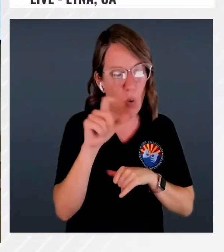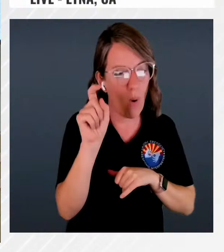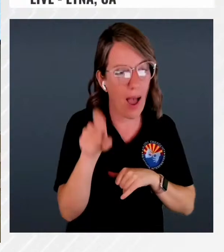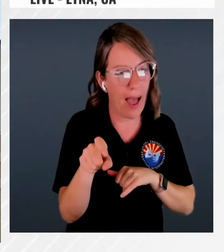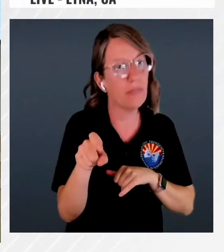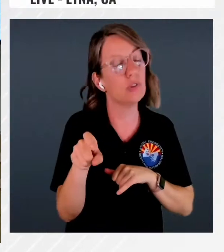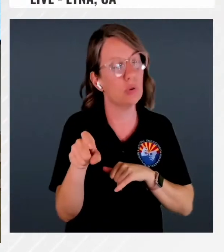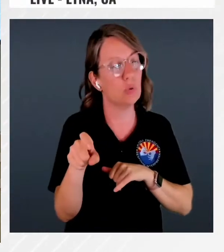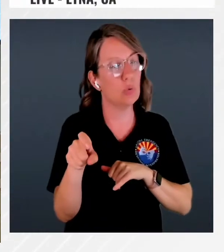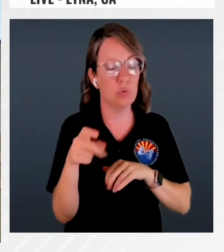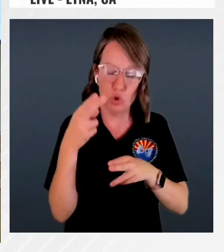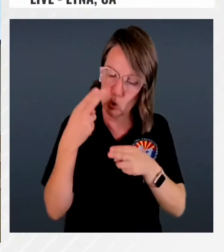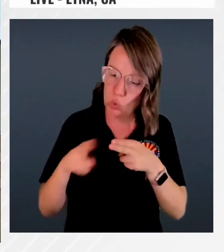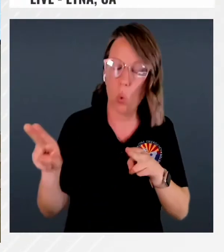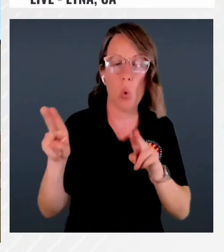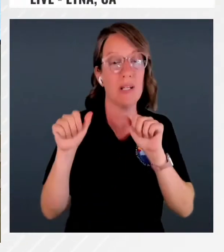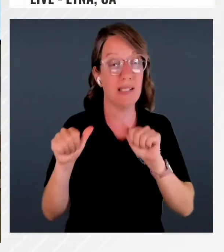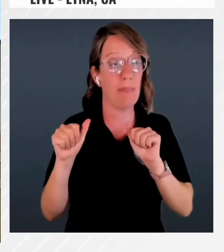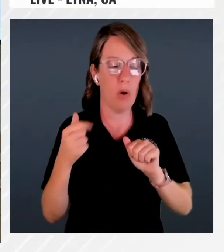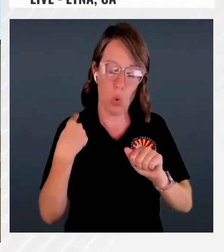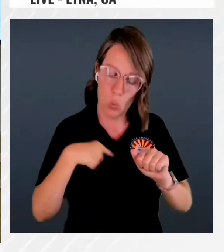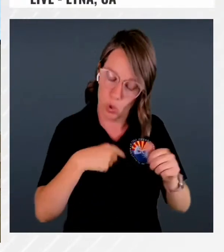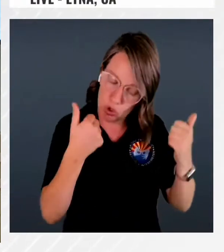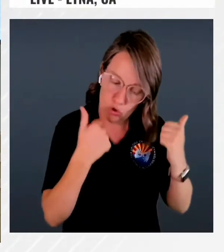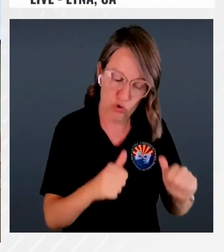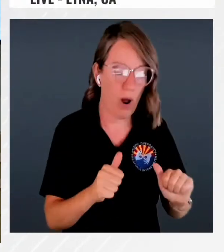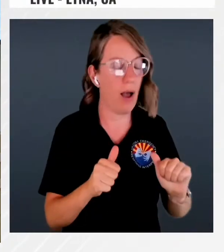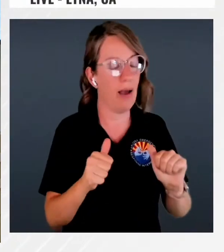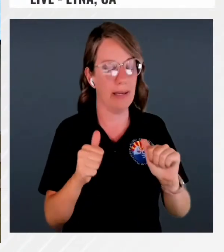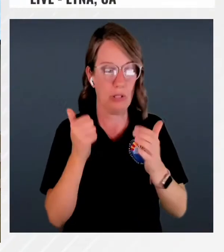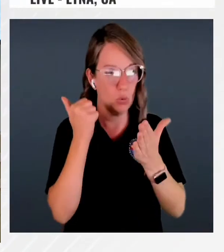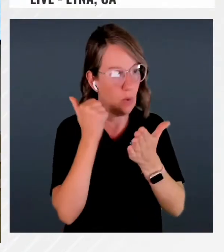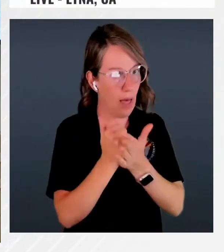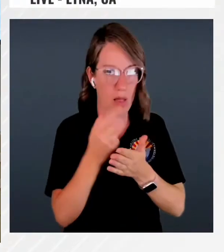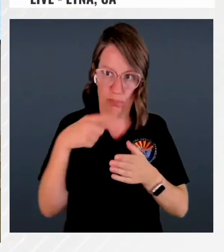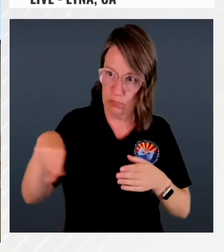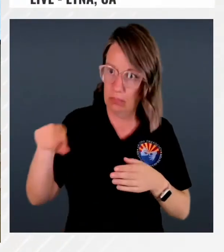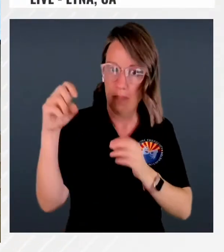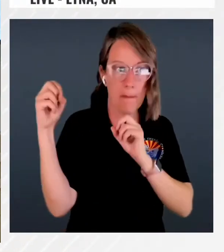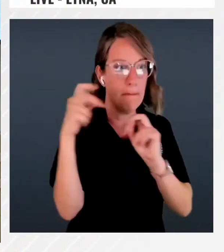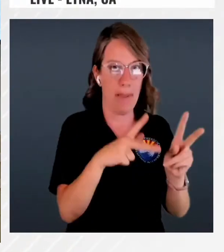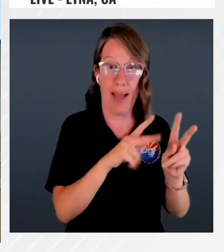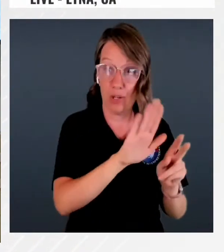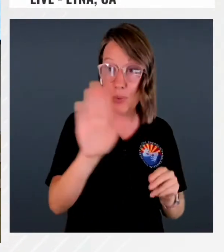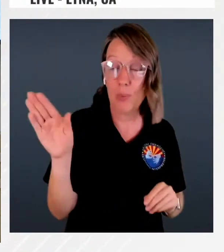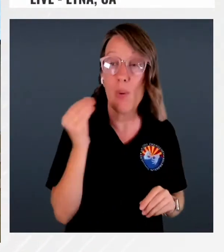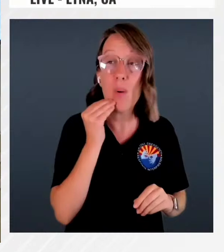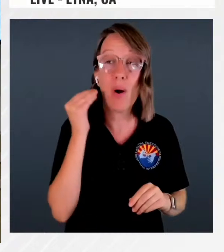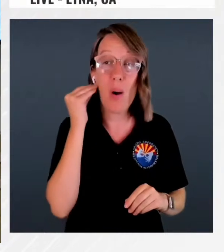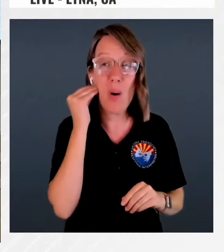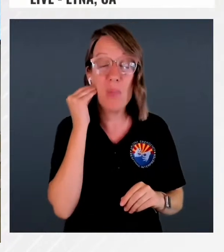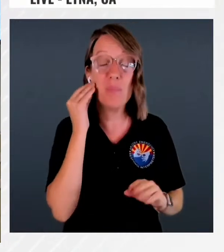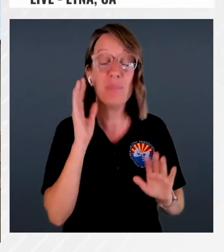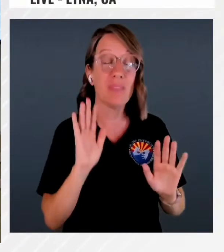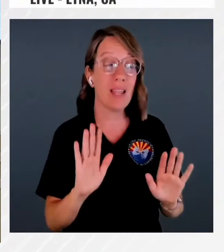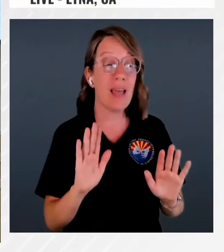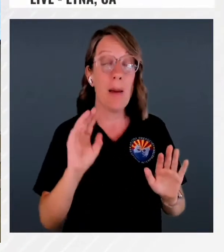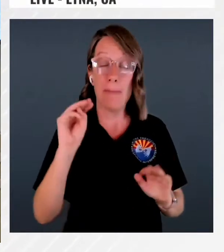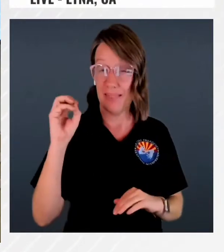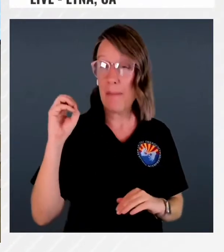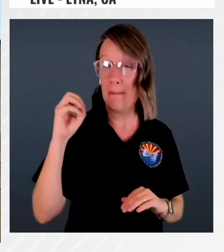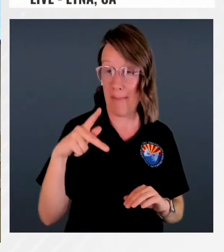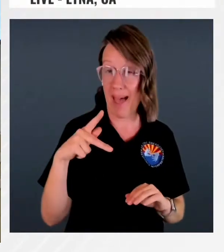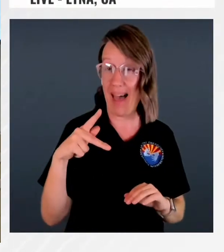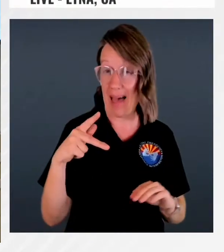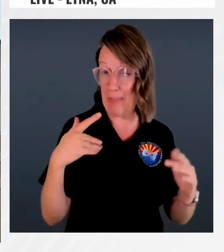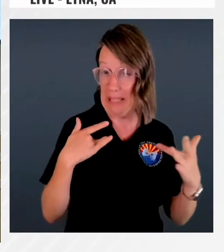we can to get people back home. One of the concerns that we have when we look at this map, just so people understand, is we